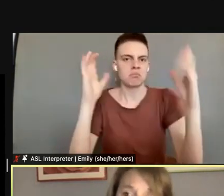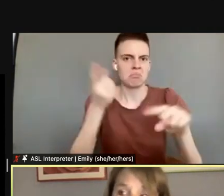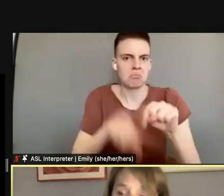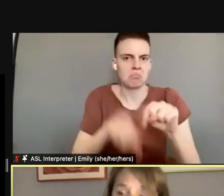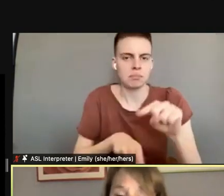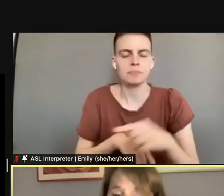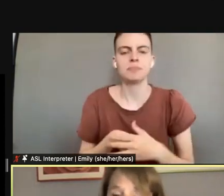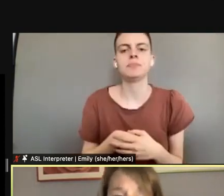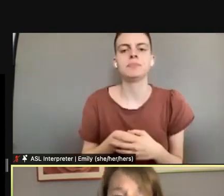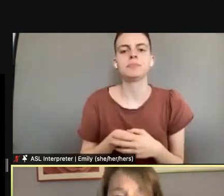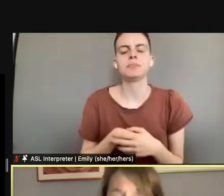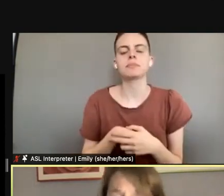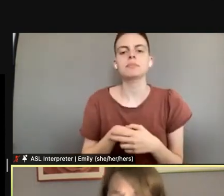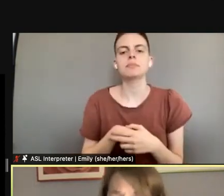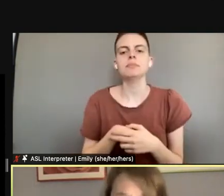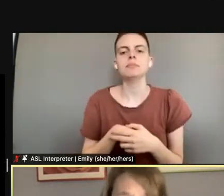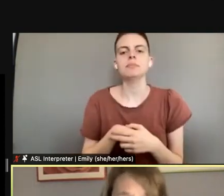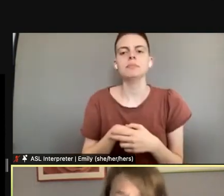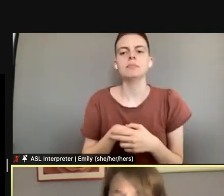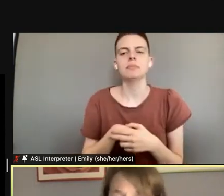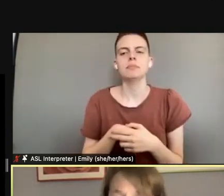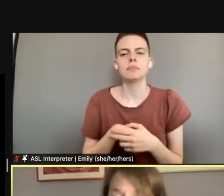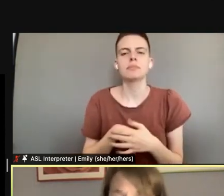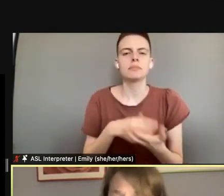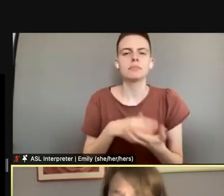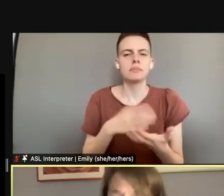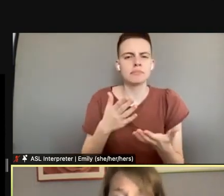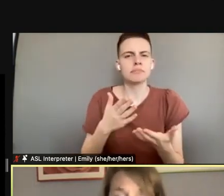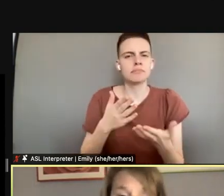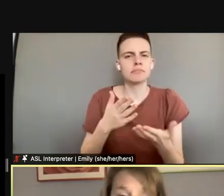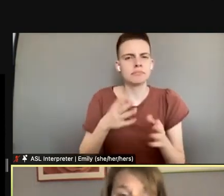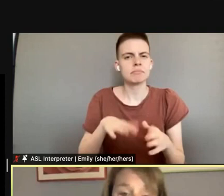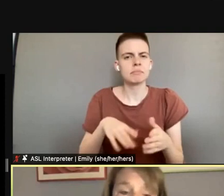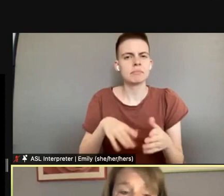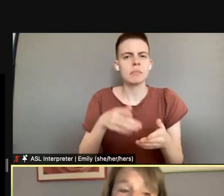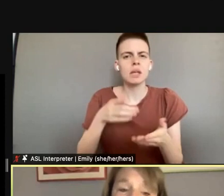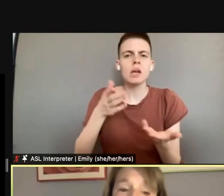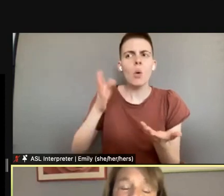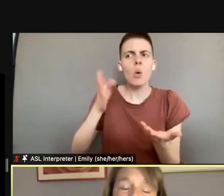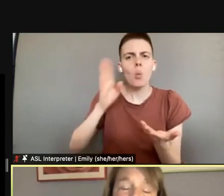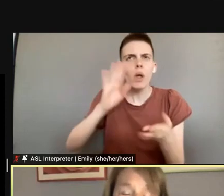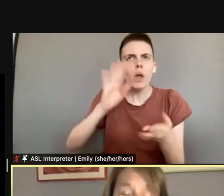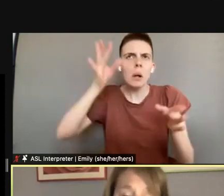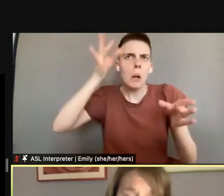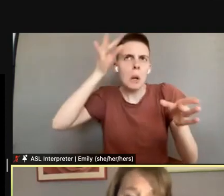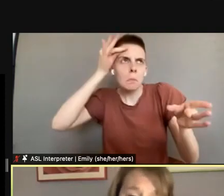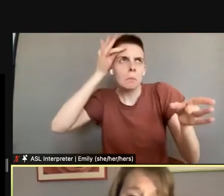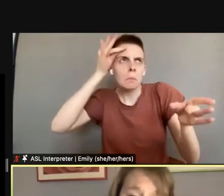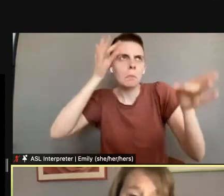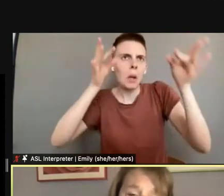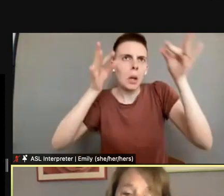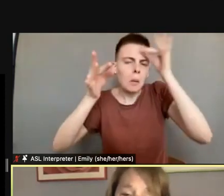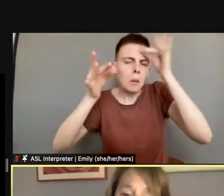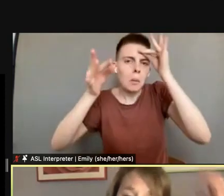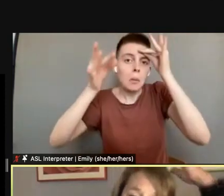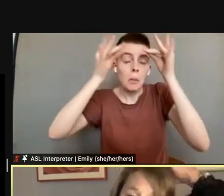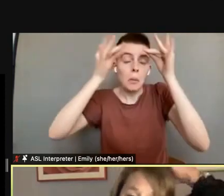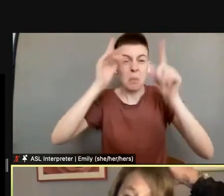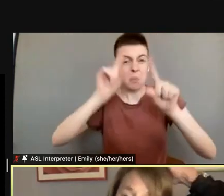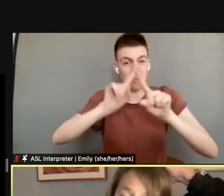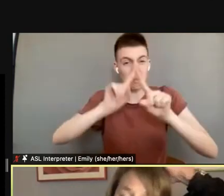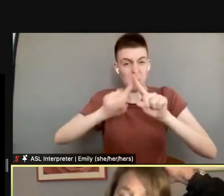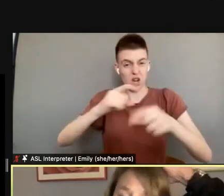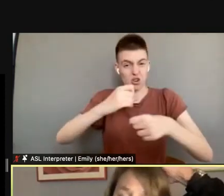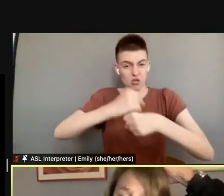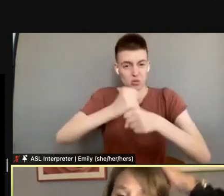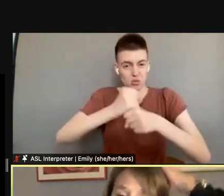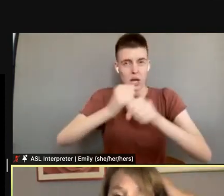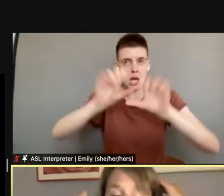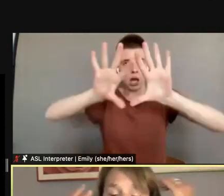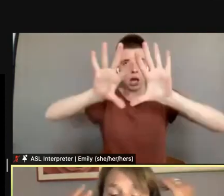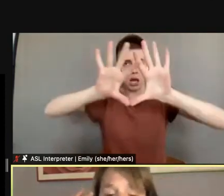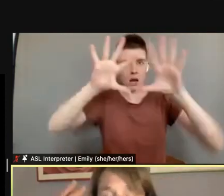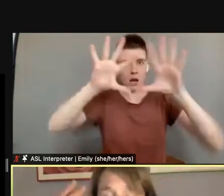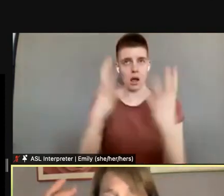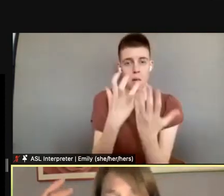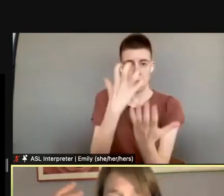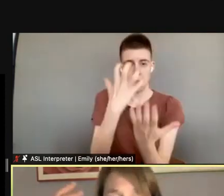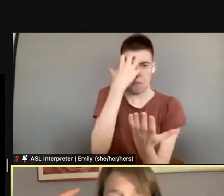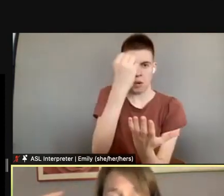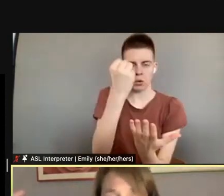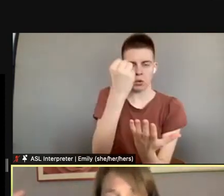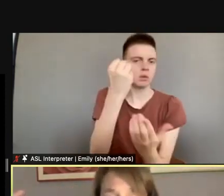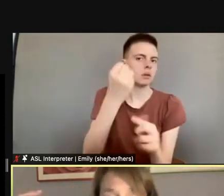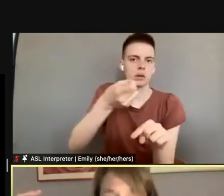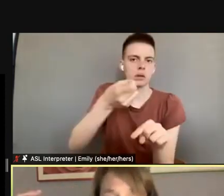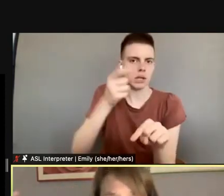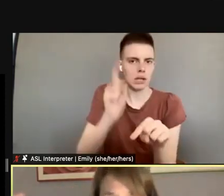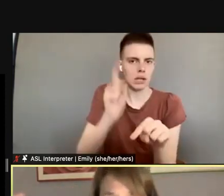happens is that little pieces of information are remembered here or there, but it doesn't form into a whole memory. And then socially, that